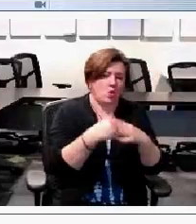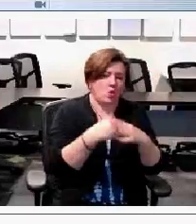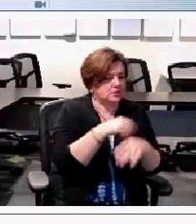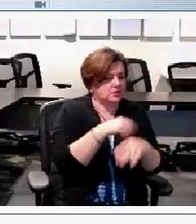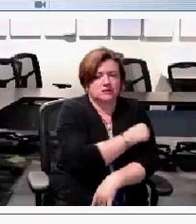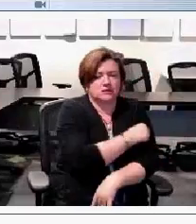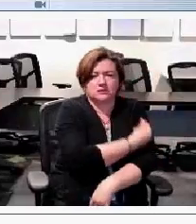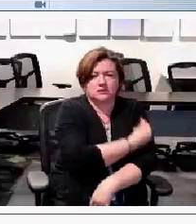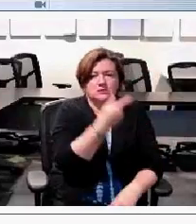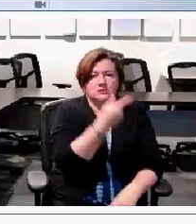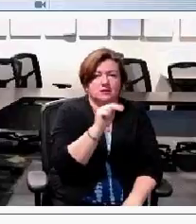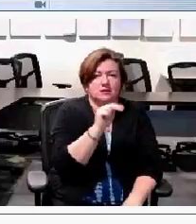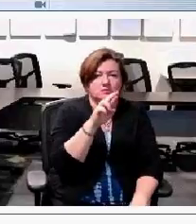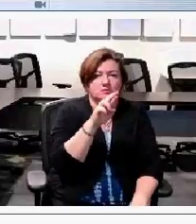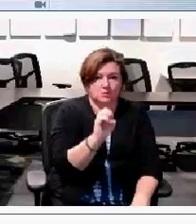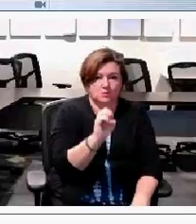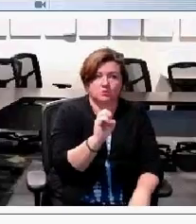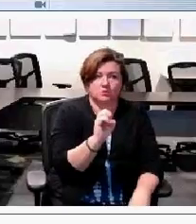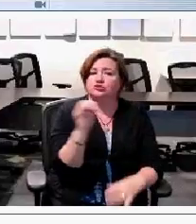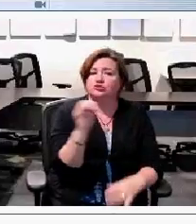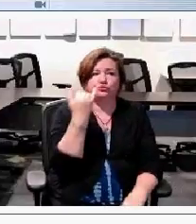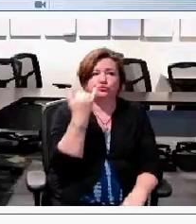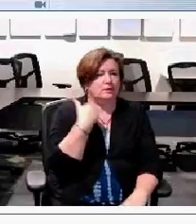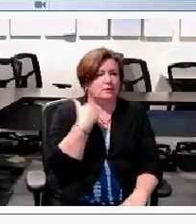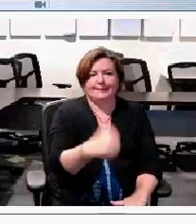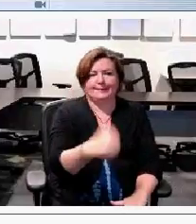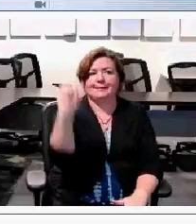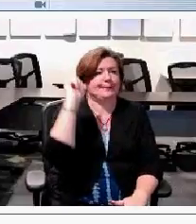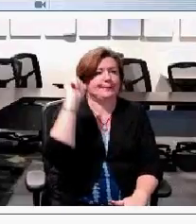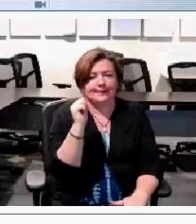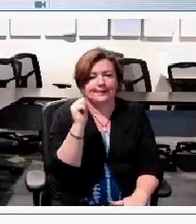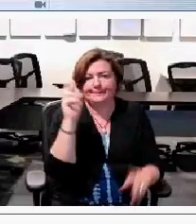and you're welcome to just call us about anybody.